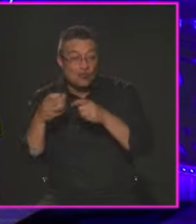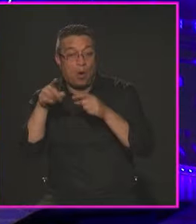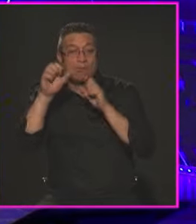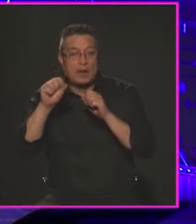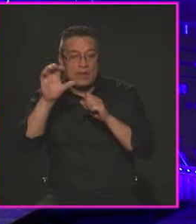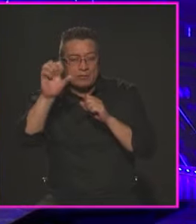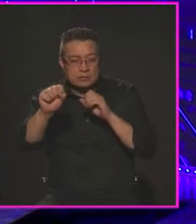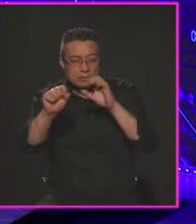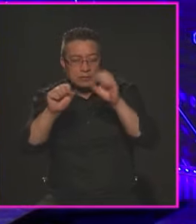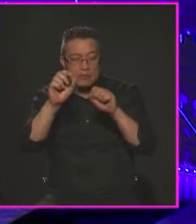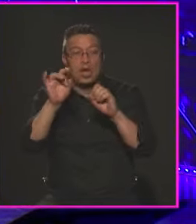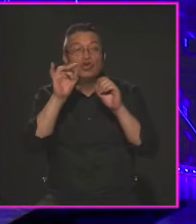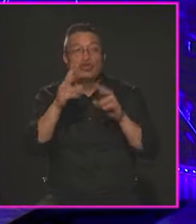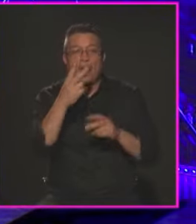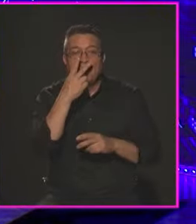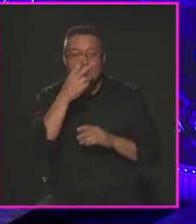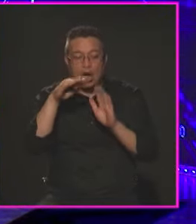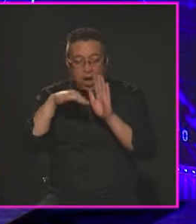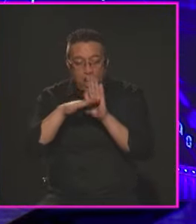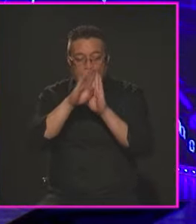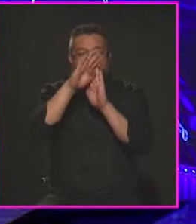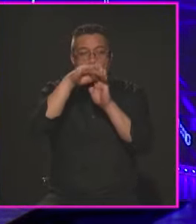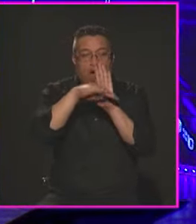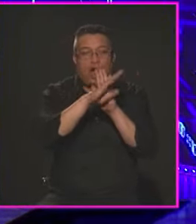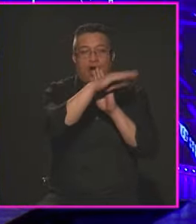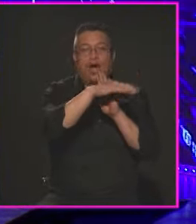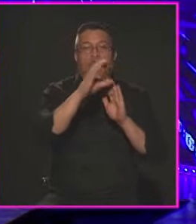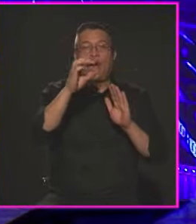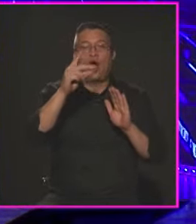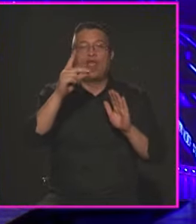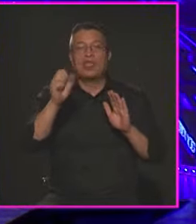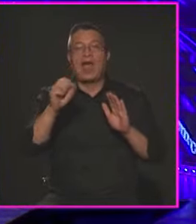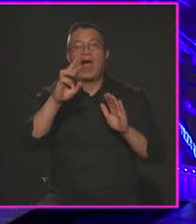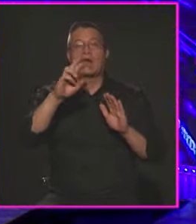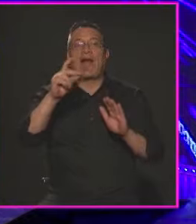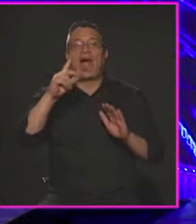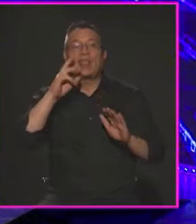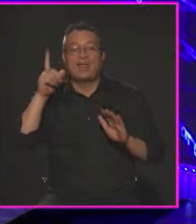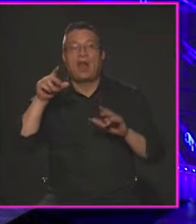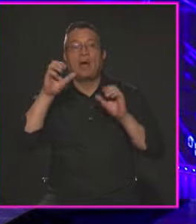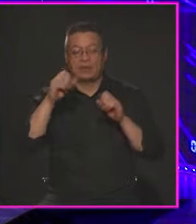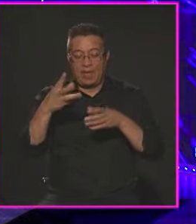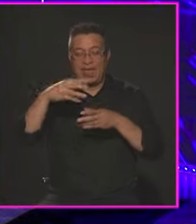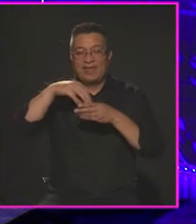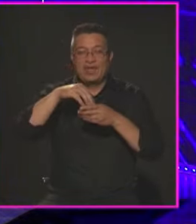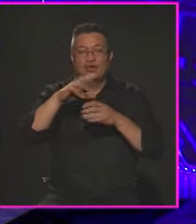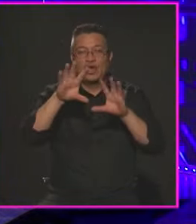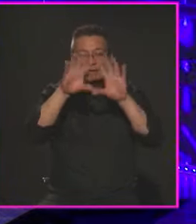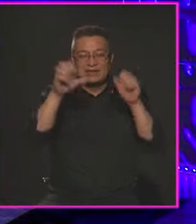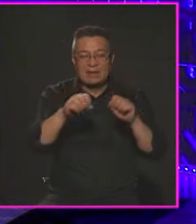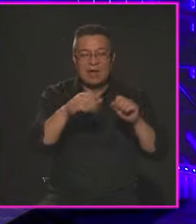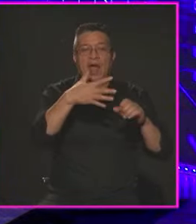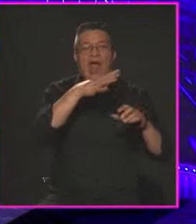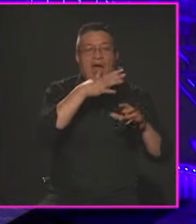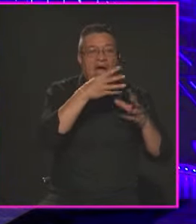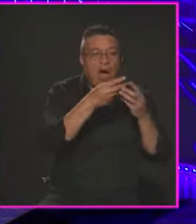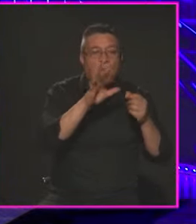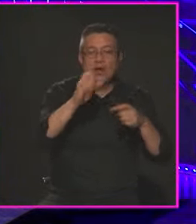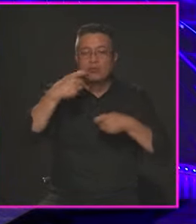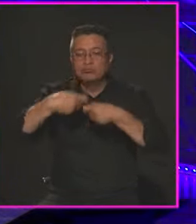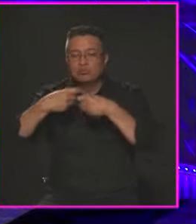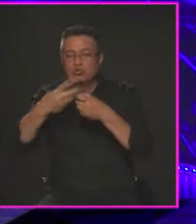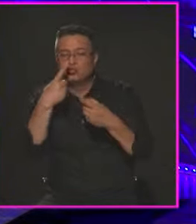waves which are scattered by inside solid and liquid systems. And this NMR in bulk materials led to magnetic